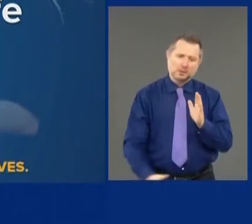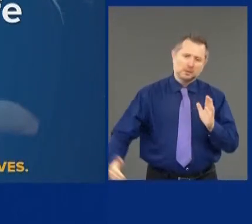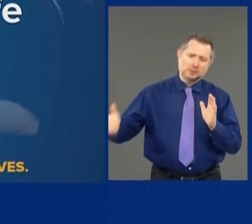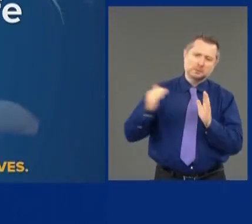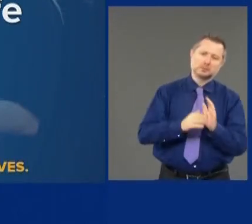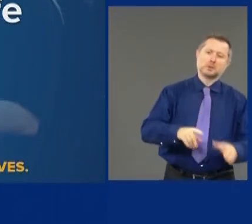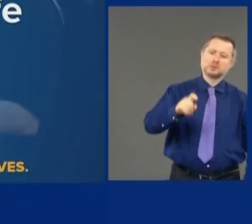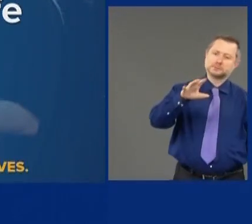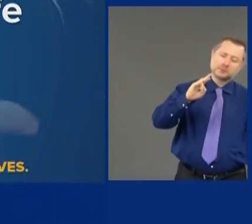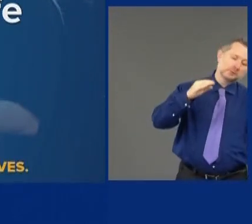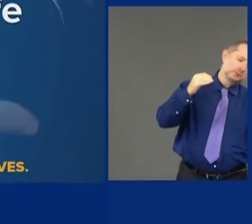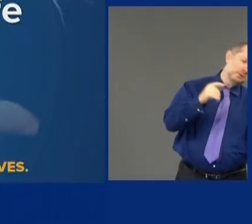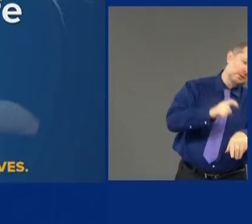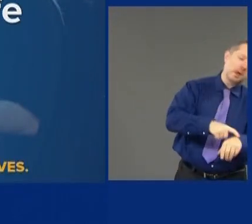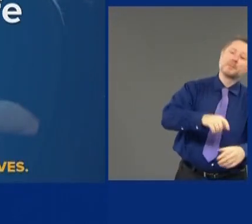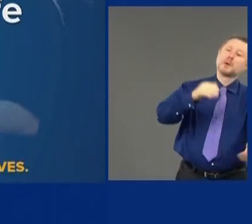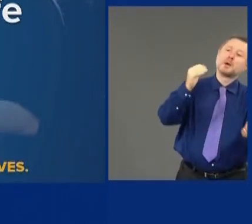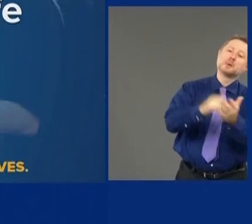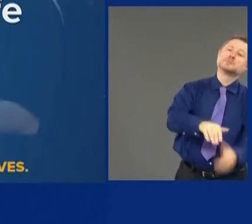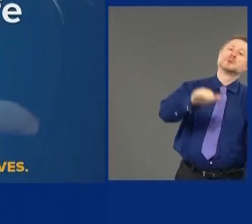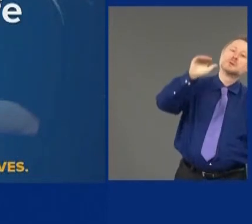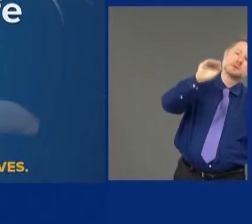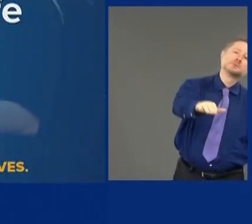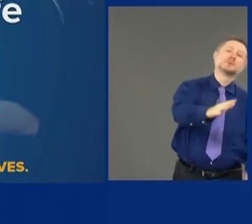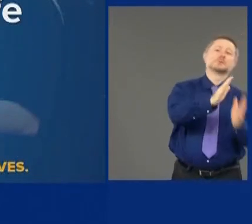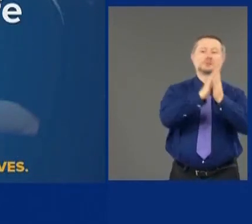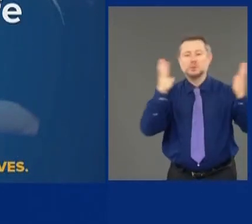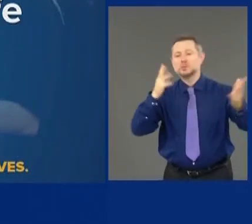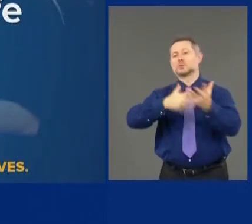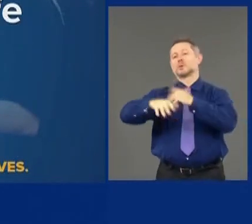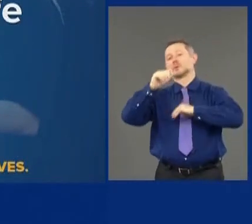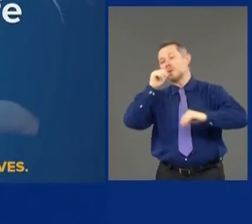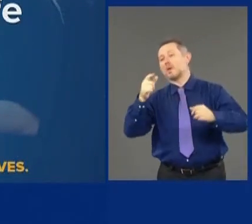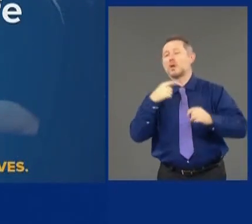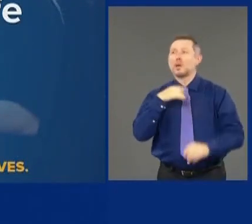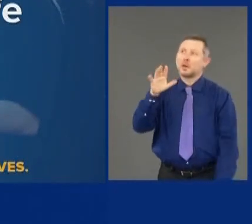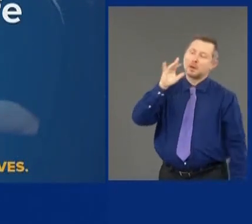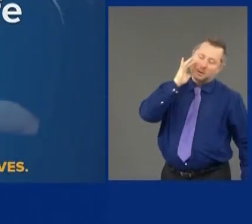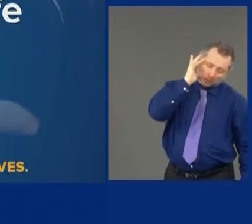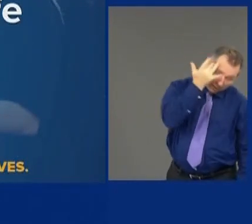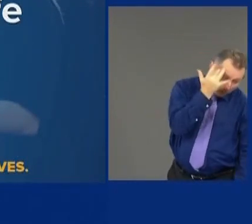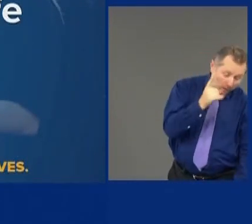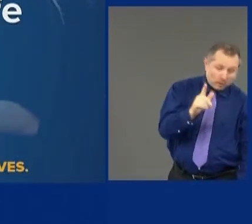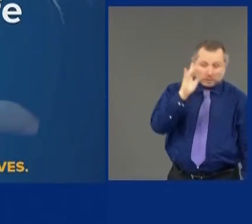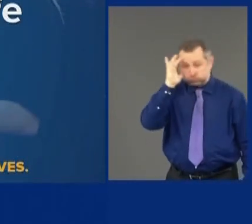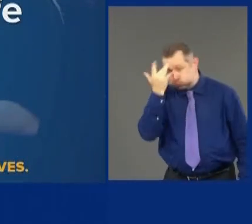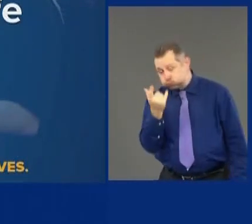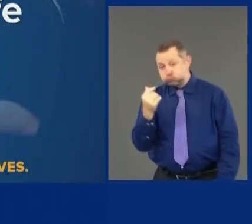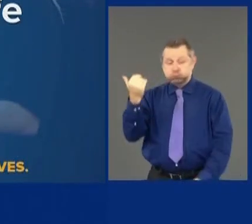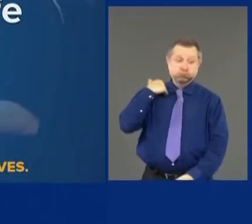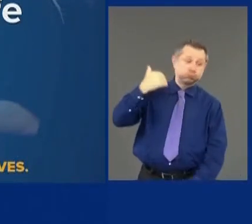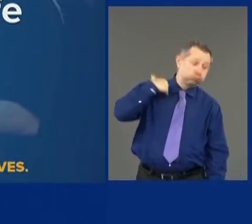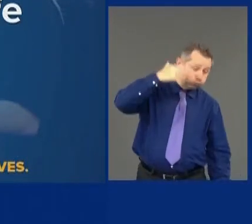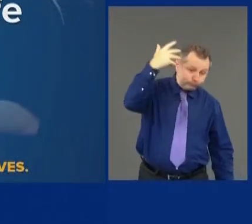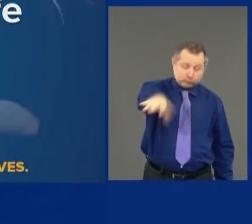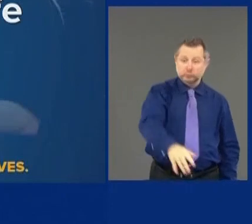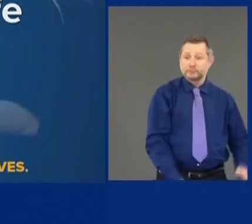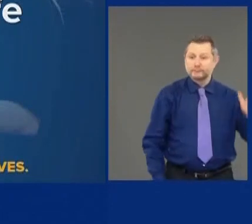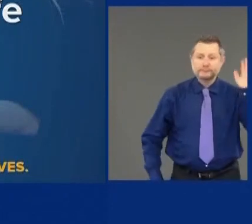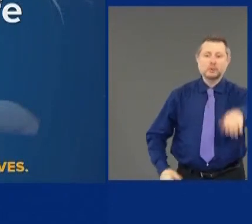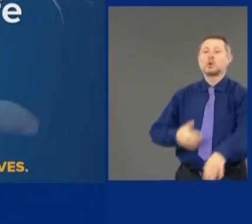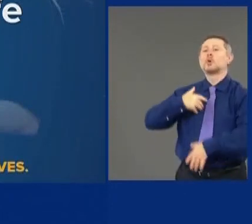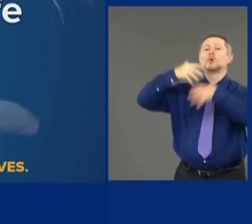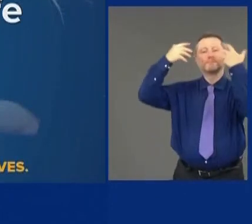times. I understand they're getting bored. I've told government that is their